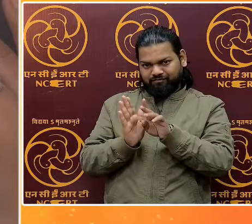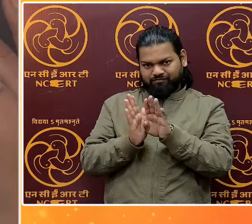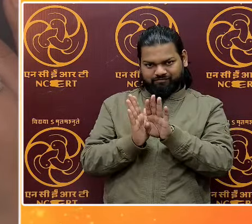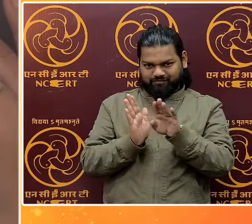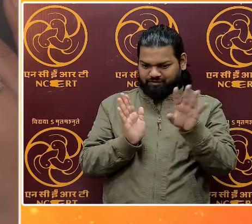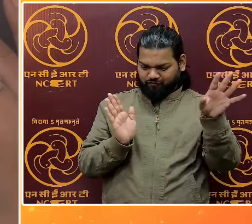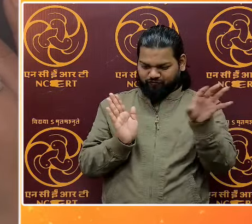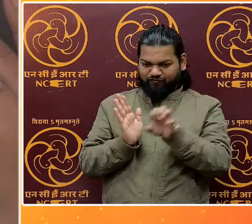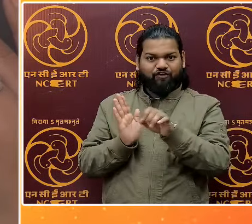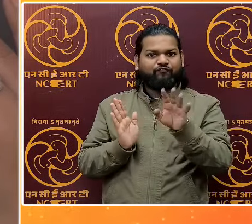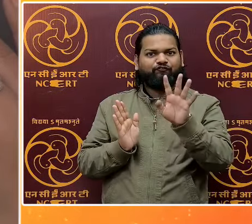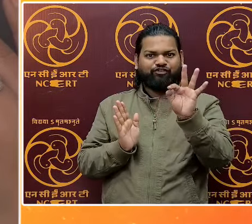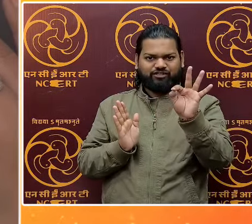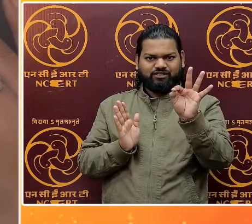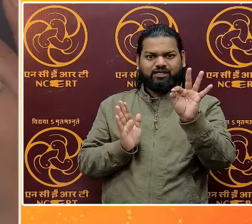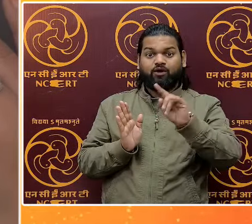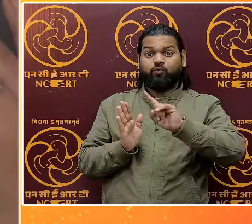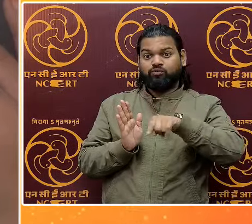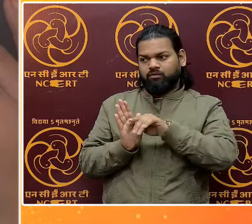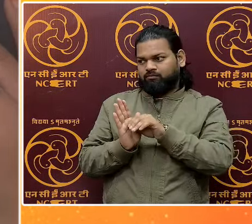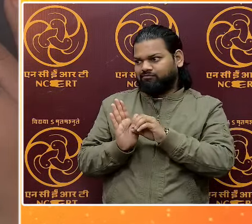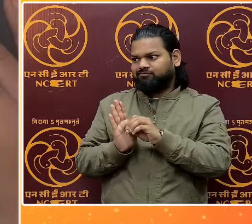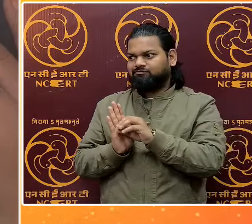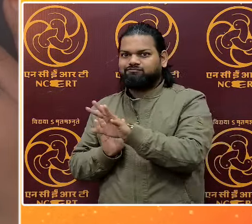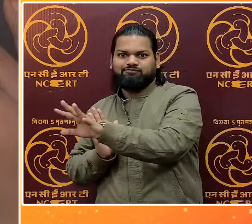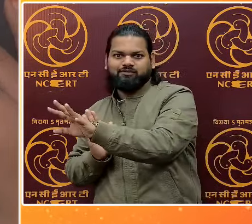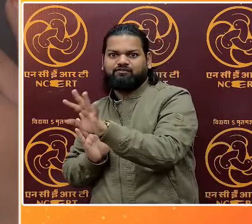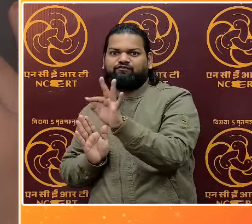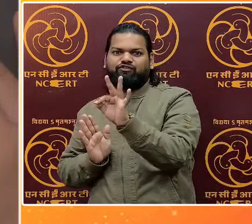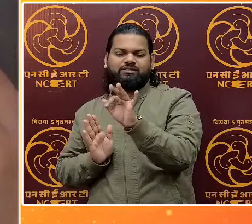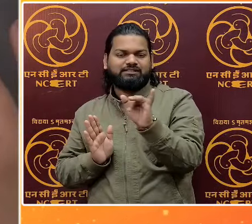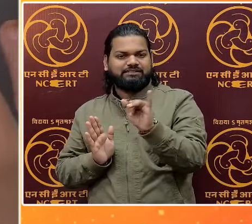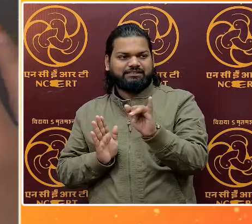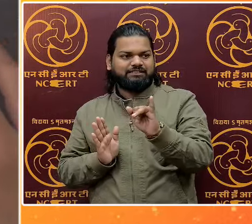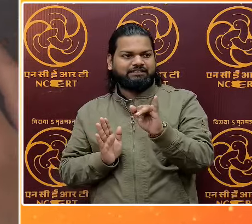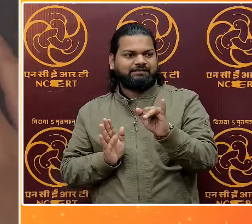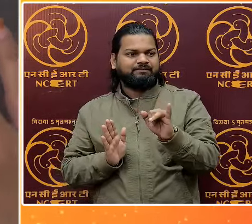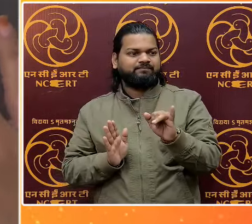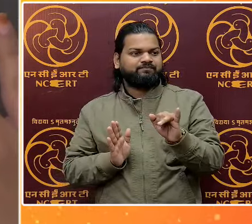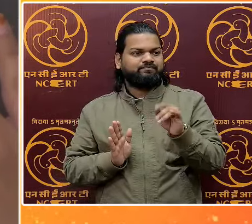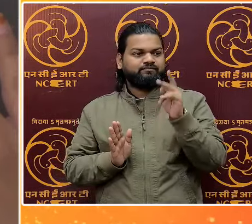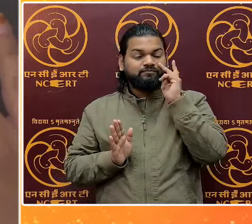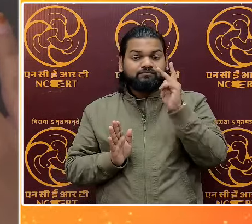right. And what we did, we incidented the light,